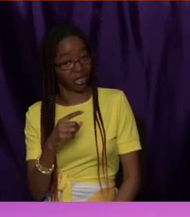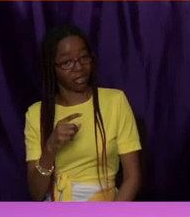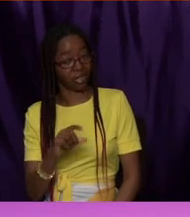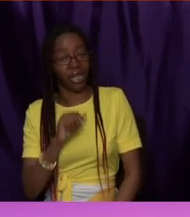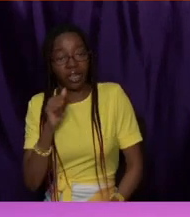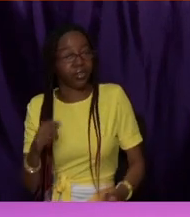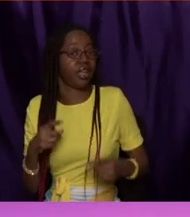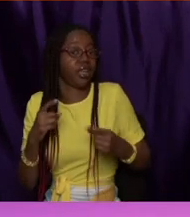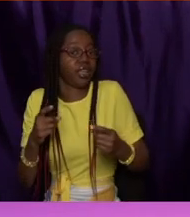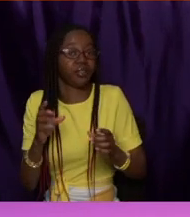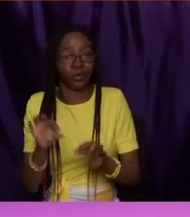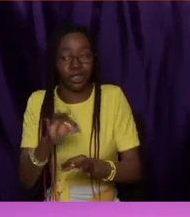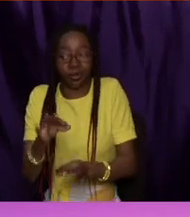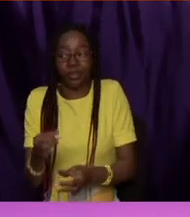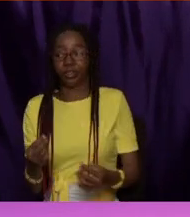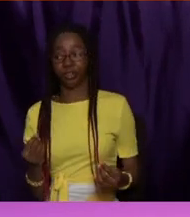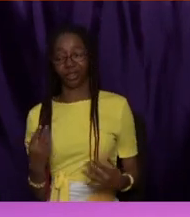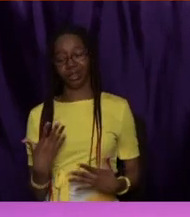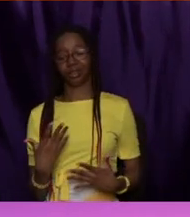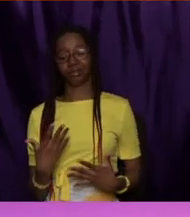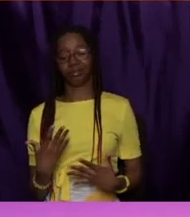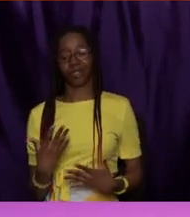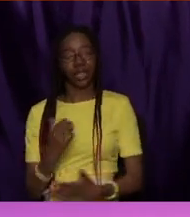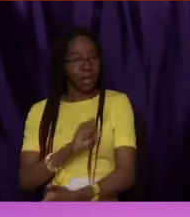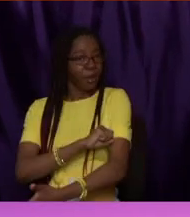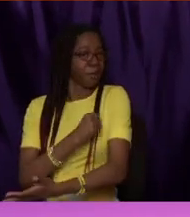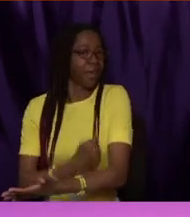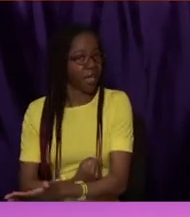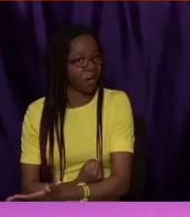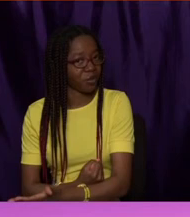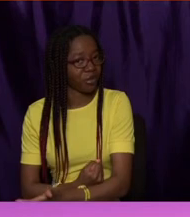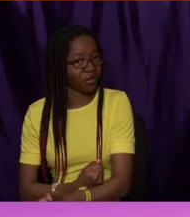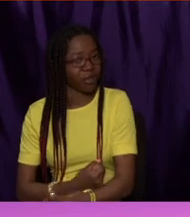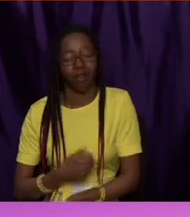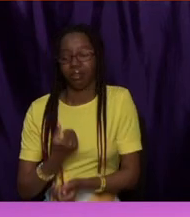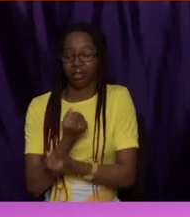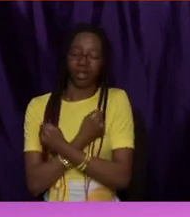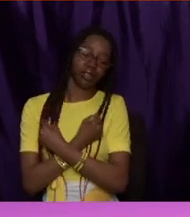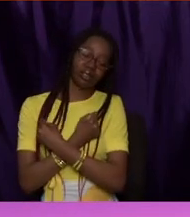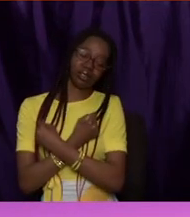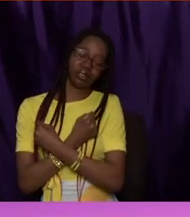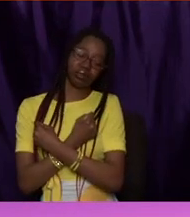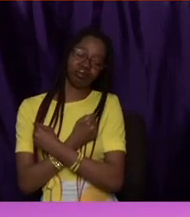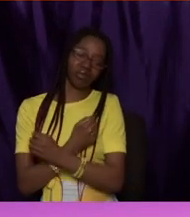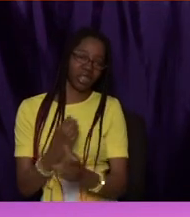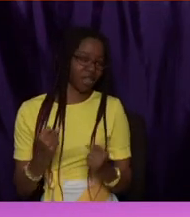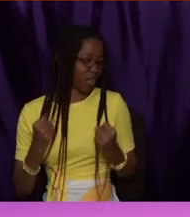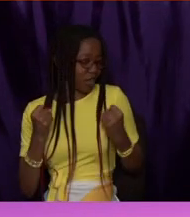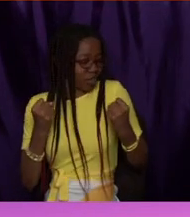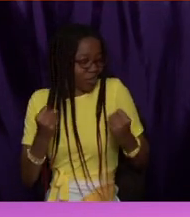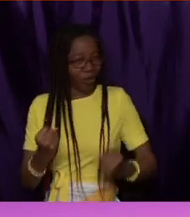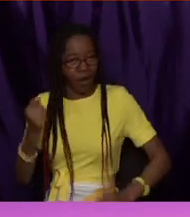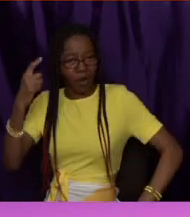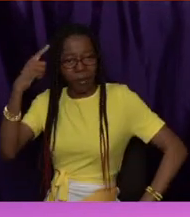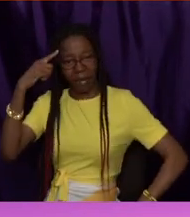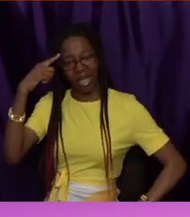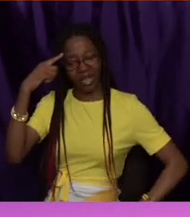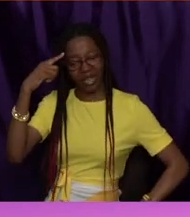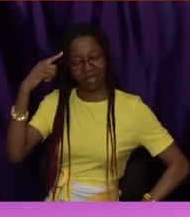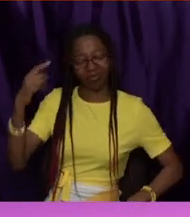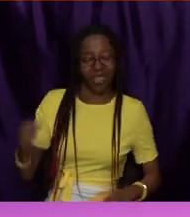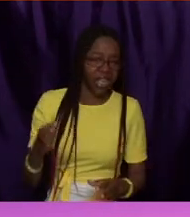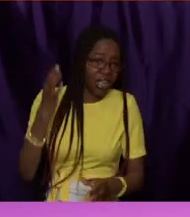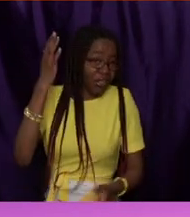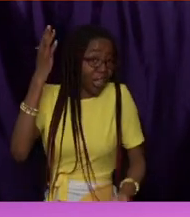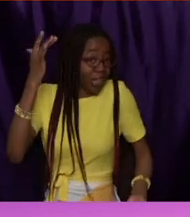not given you a spirit of fear, but power, but love, and a sound mind.